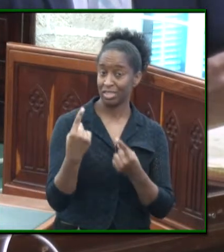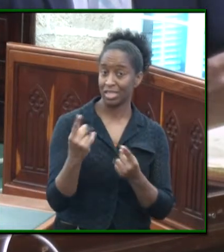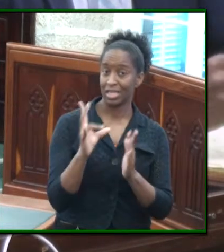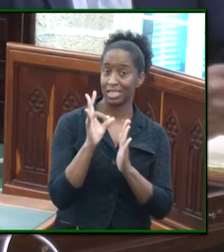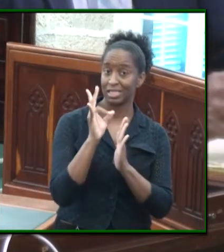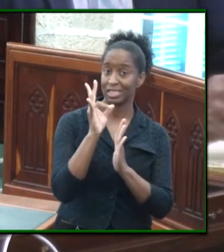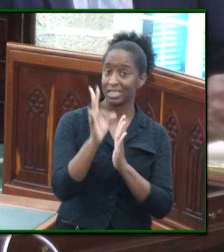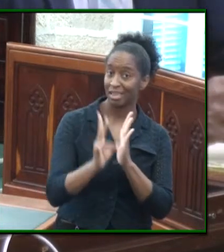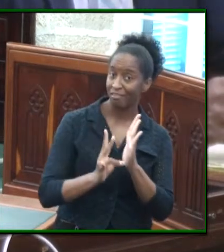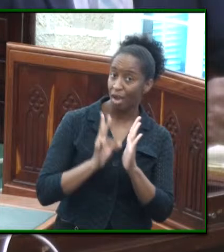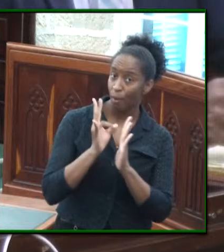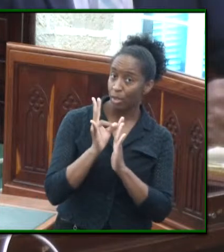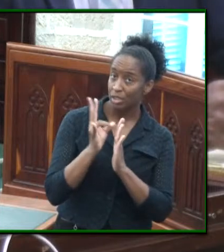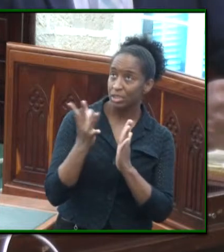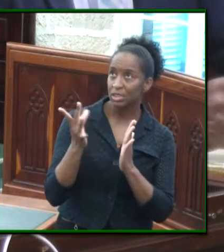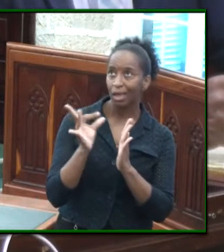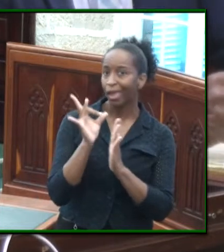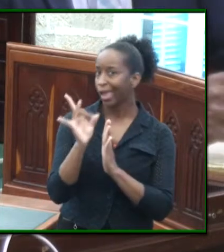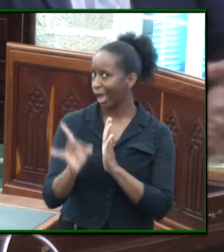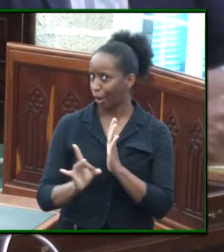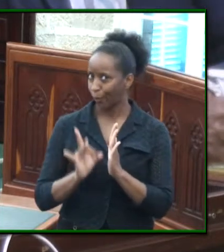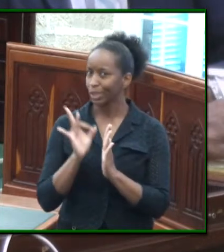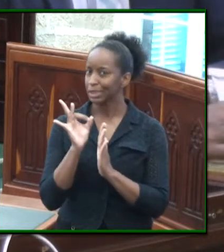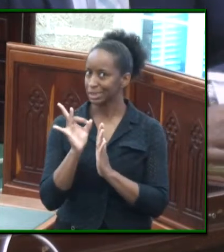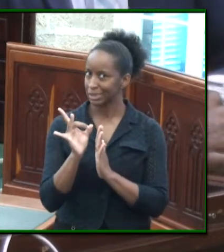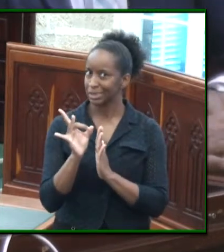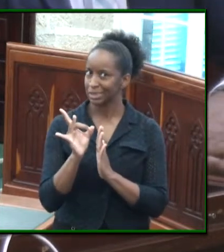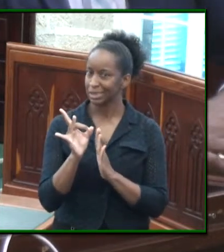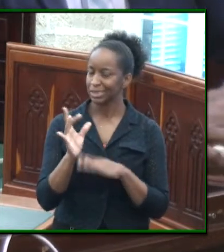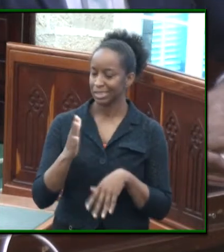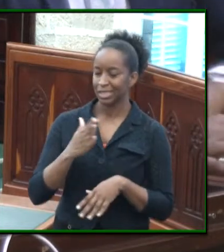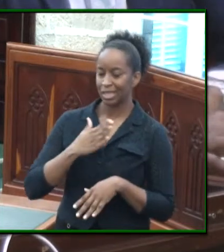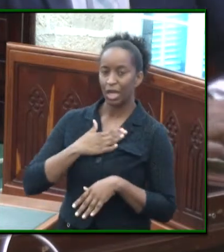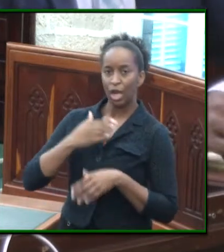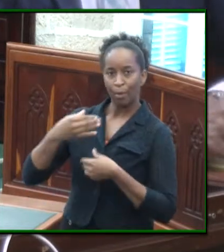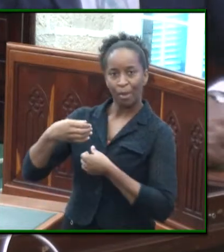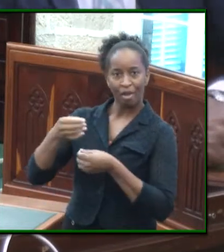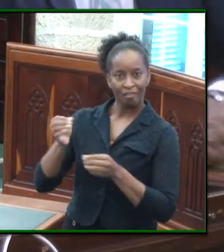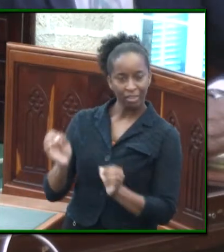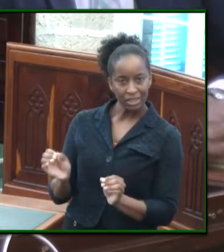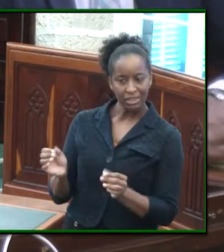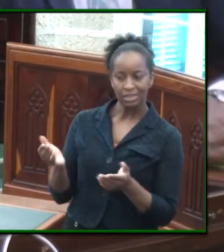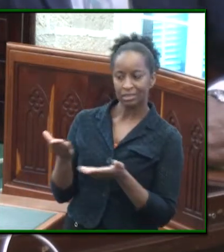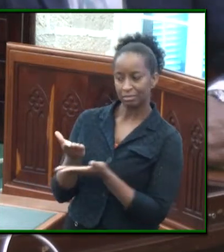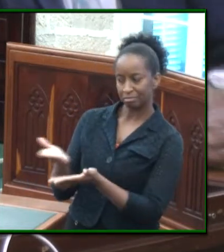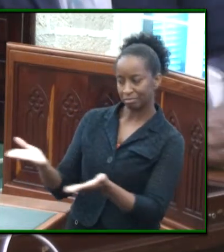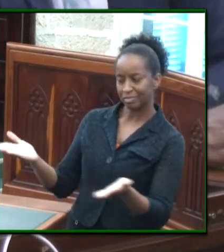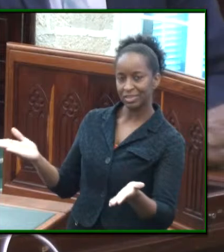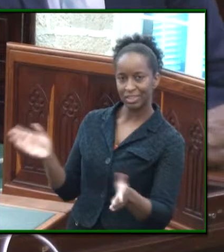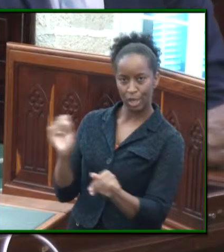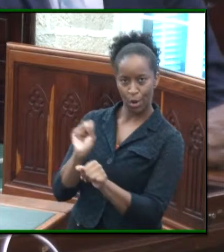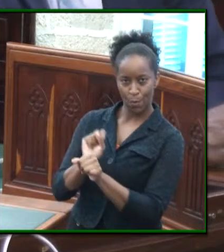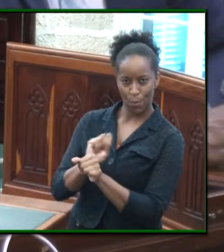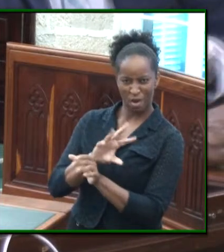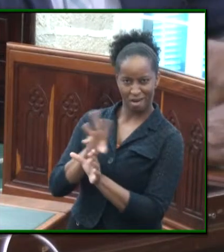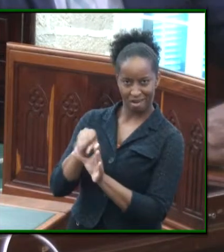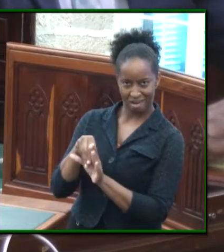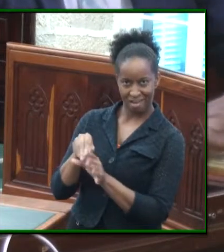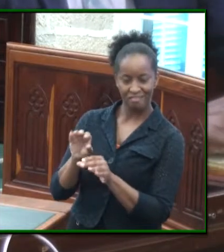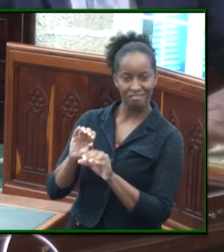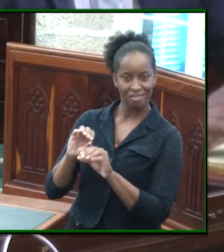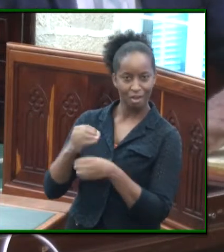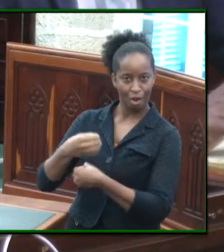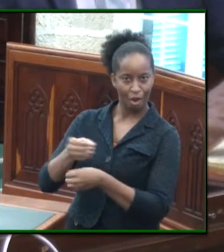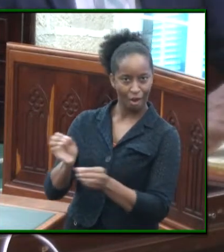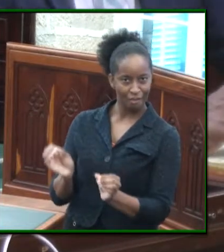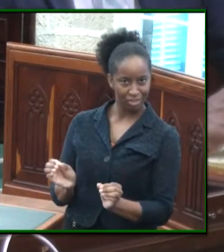office and my officers on the estimates that we've put before the country. A